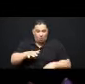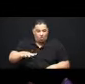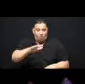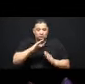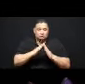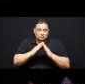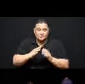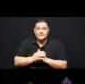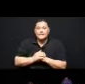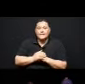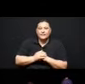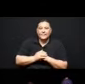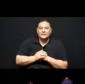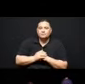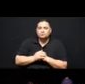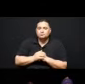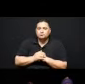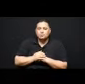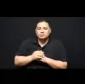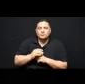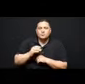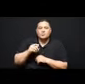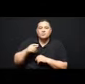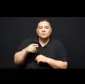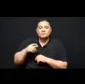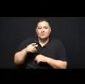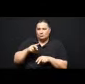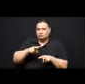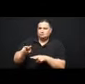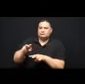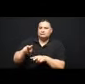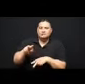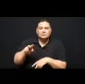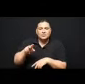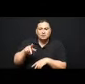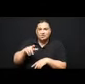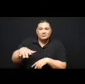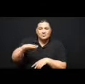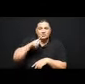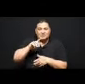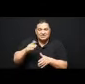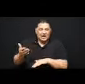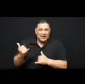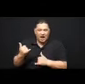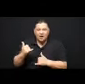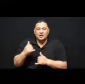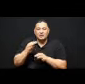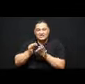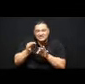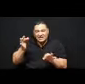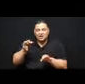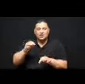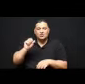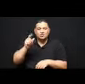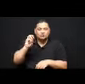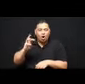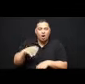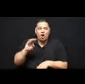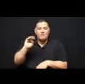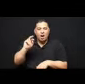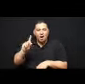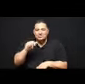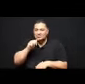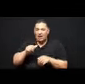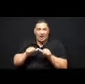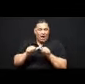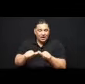The old Mormon fort, dead now, born of adobe. The stiff straw and mud didn't last,